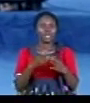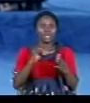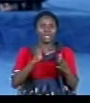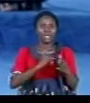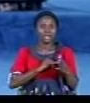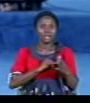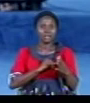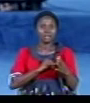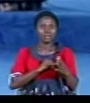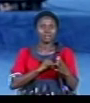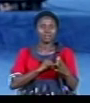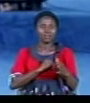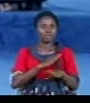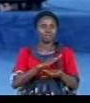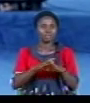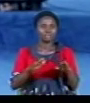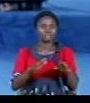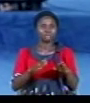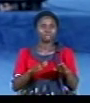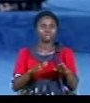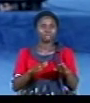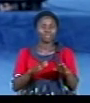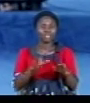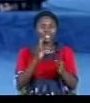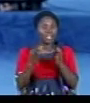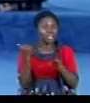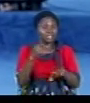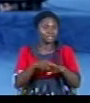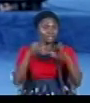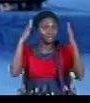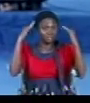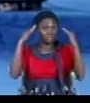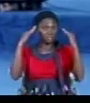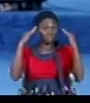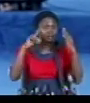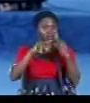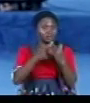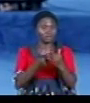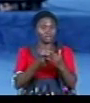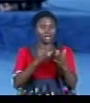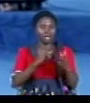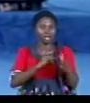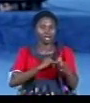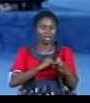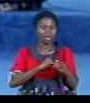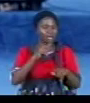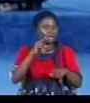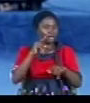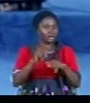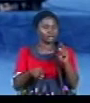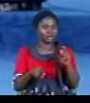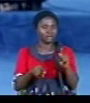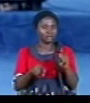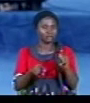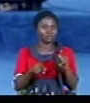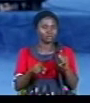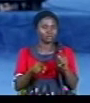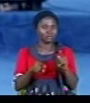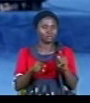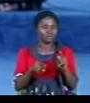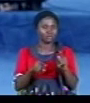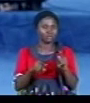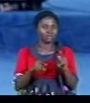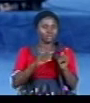spot, or if I must not leave that spot. If the rain is falling, I will lie down or I sit down.